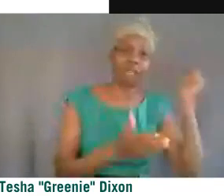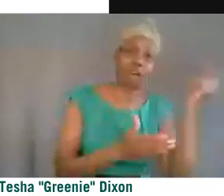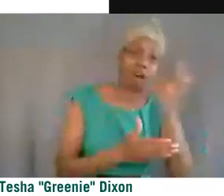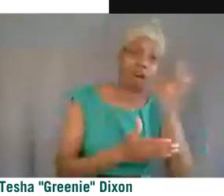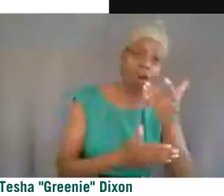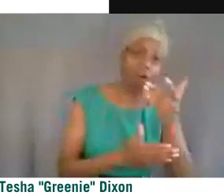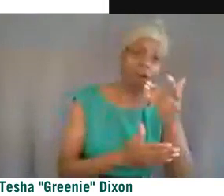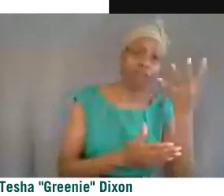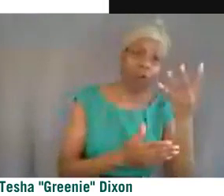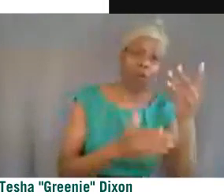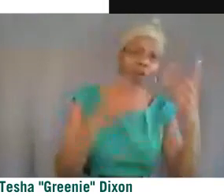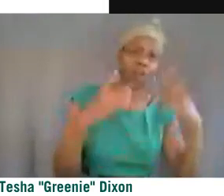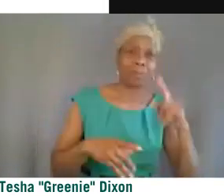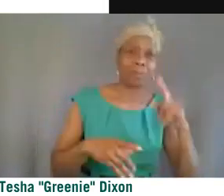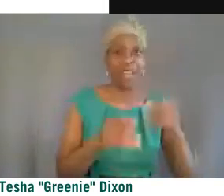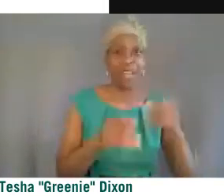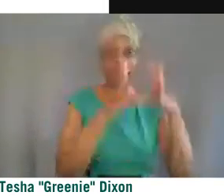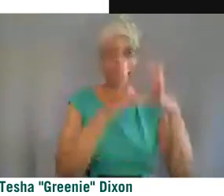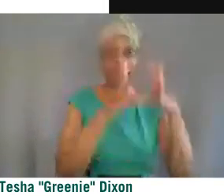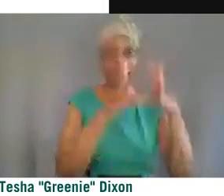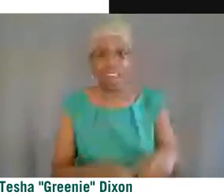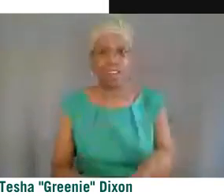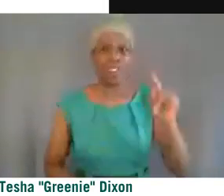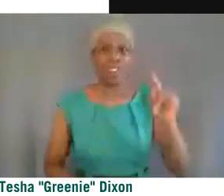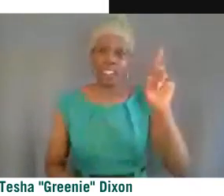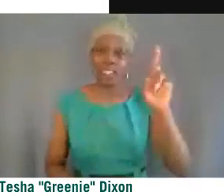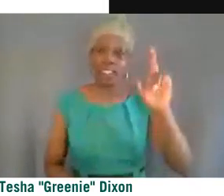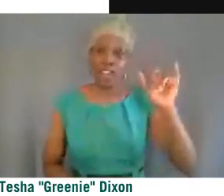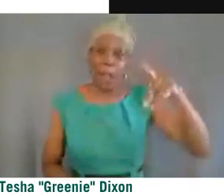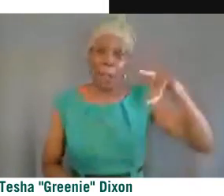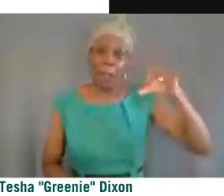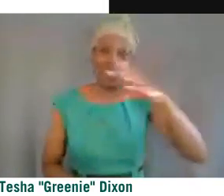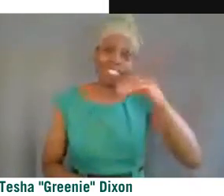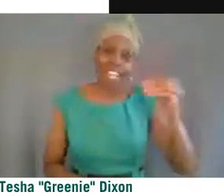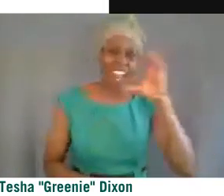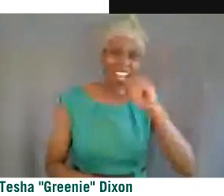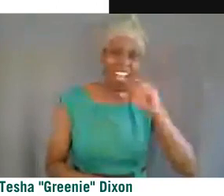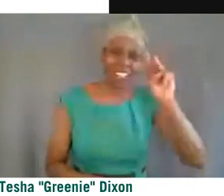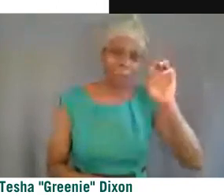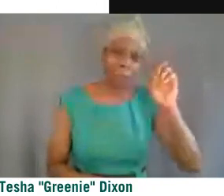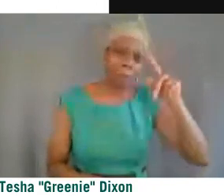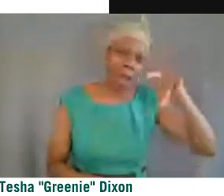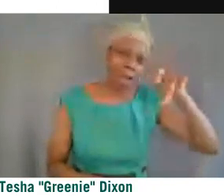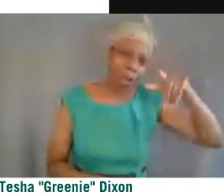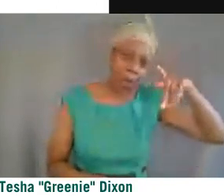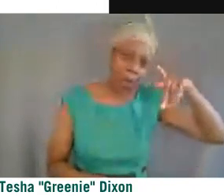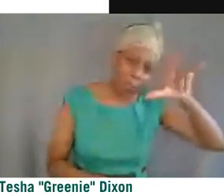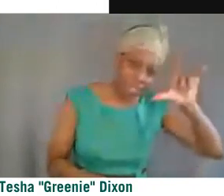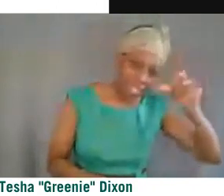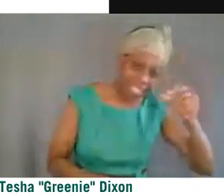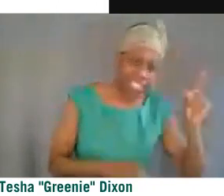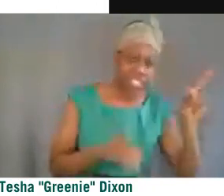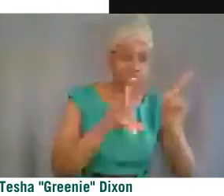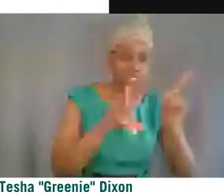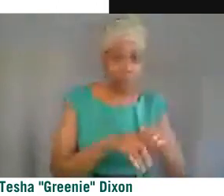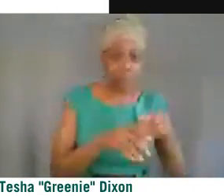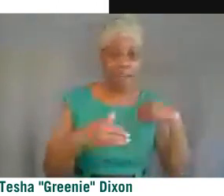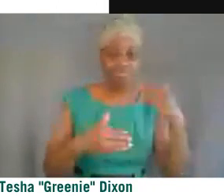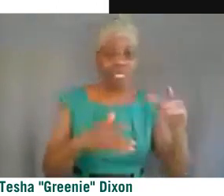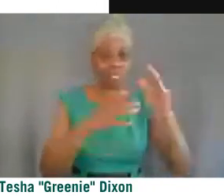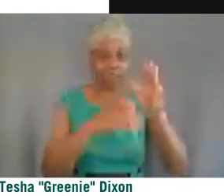other ones, and I guess monoplegic too. So there's that space for which limbs are involved.